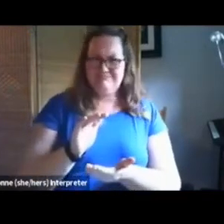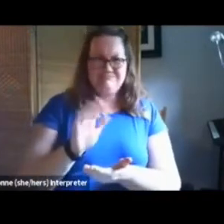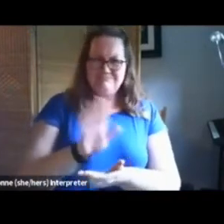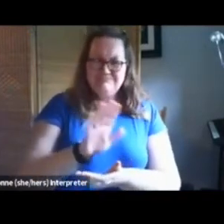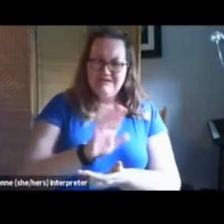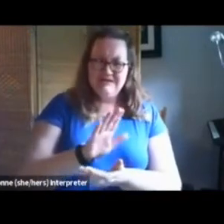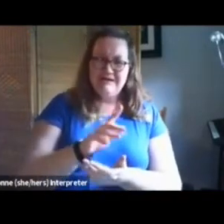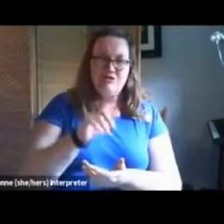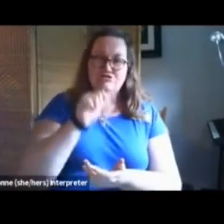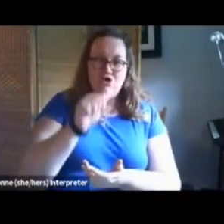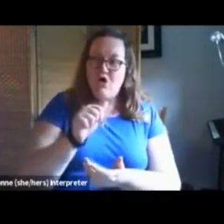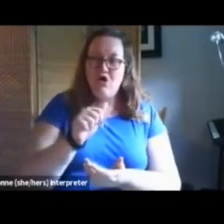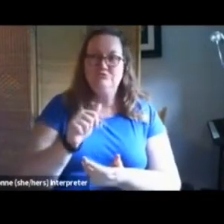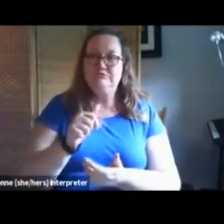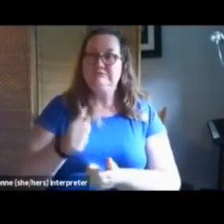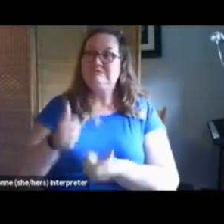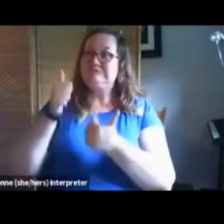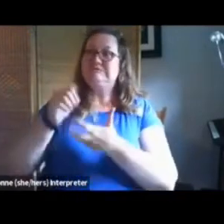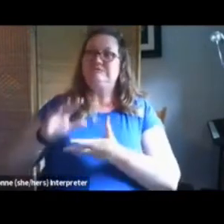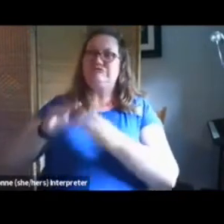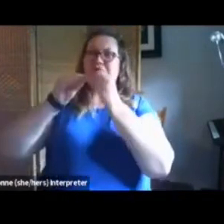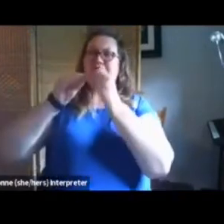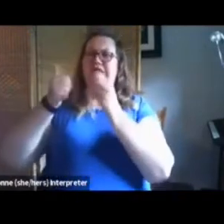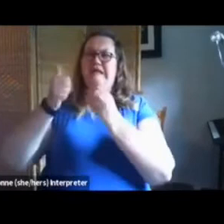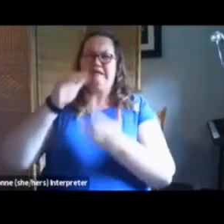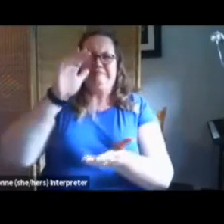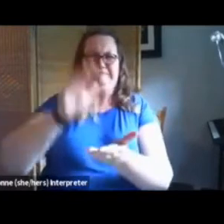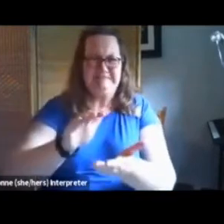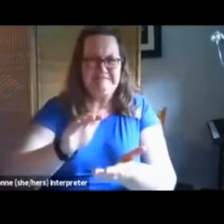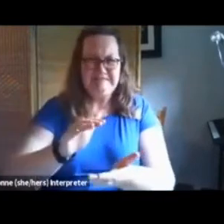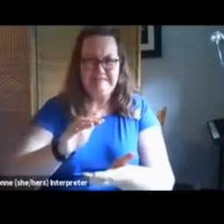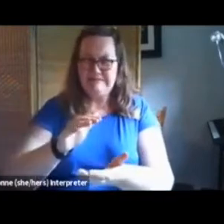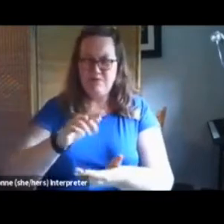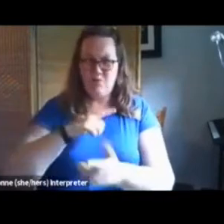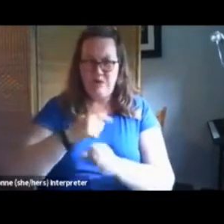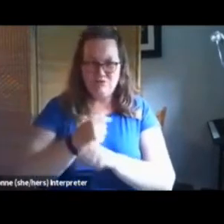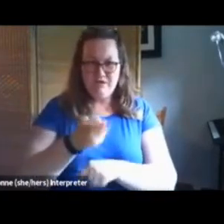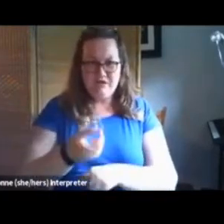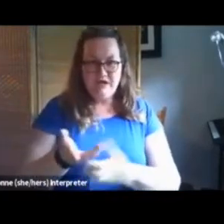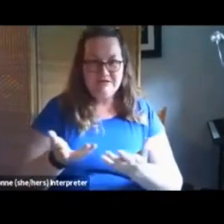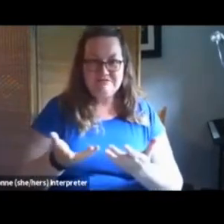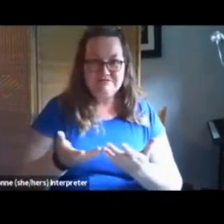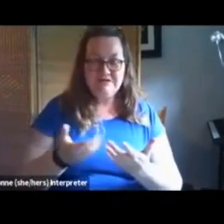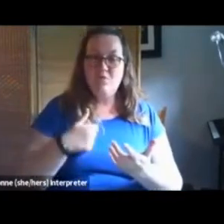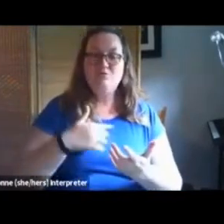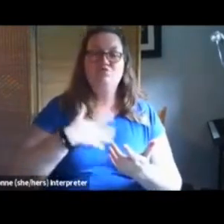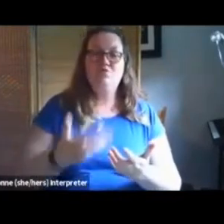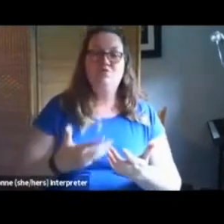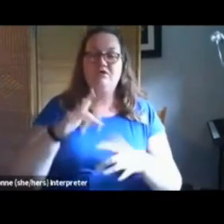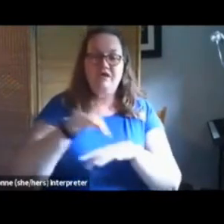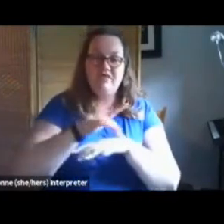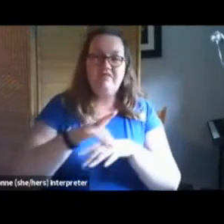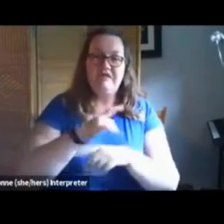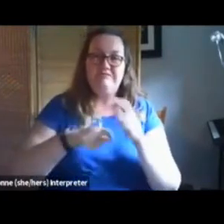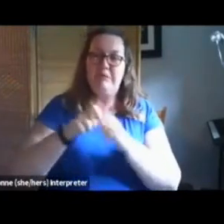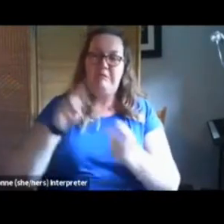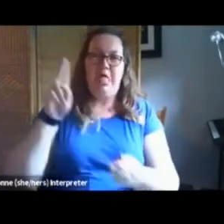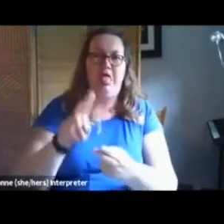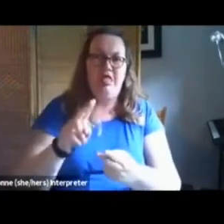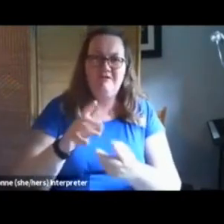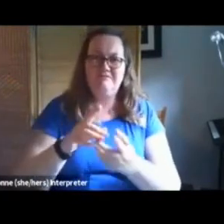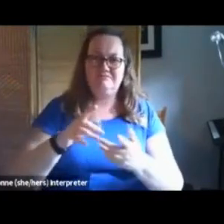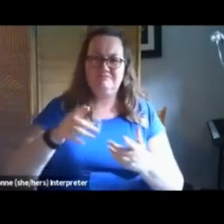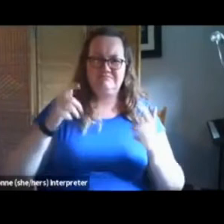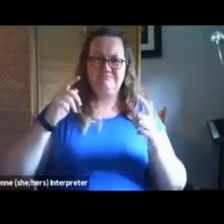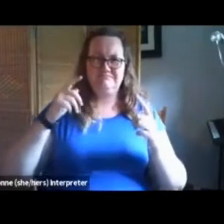versions attempting or pretending to be something they're not. This is not theatre watered down, reduced or diluted. Turning down the volume does